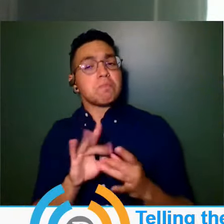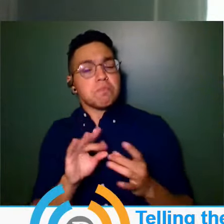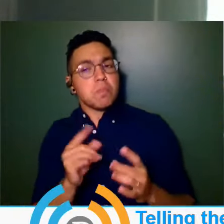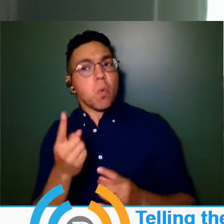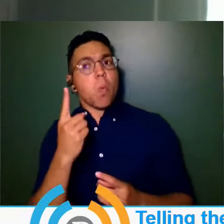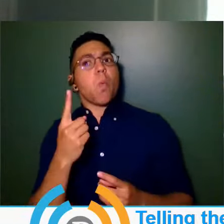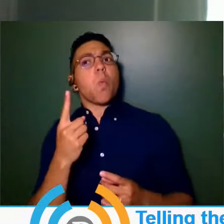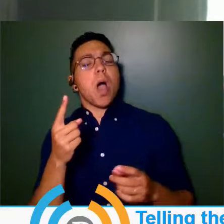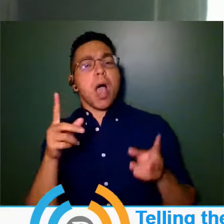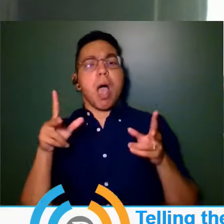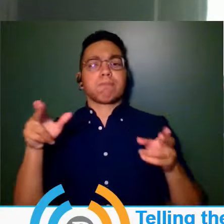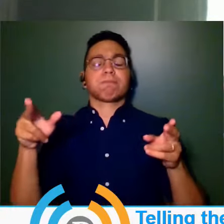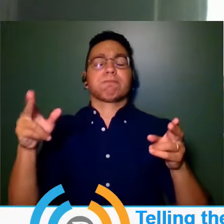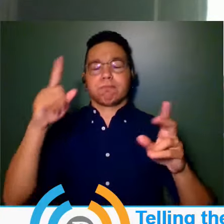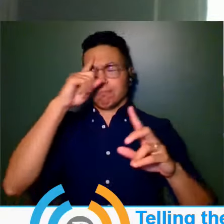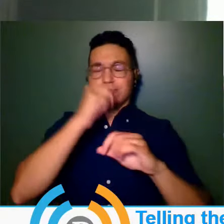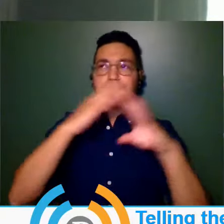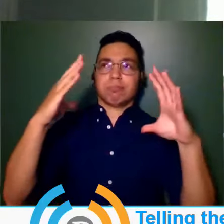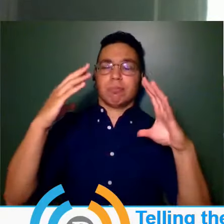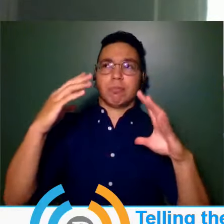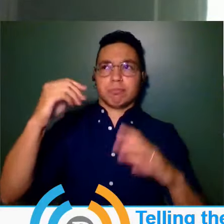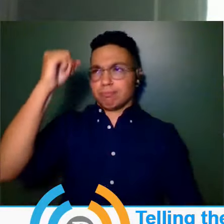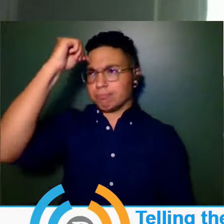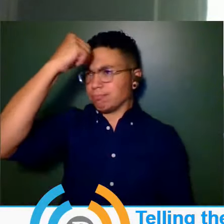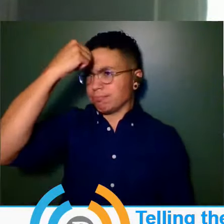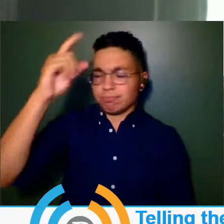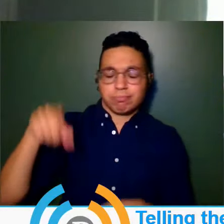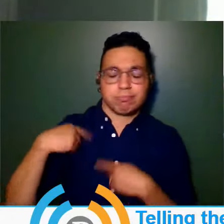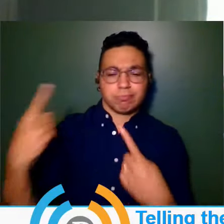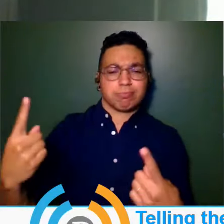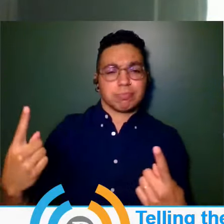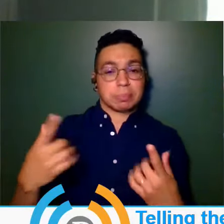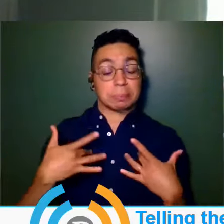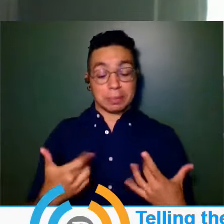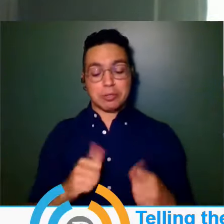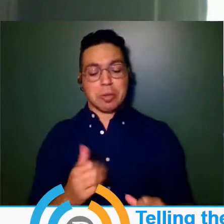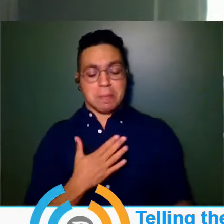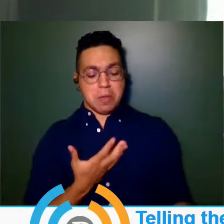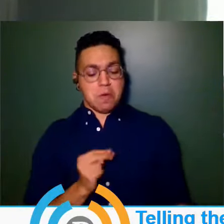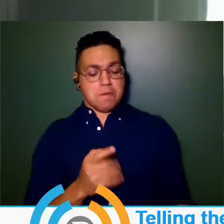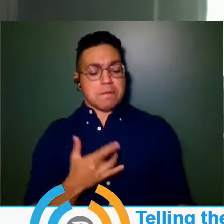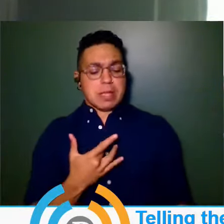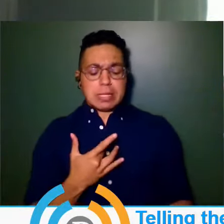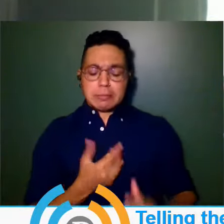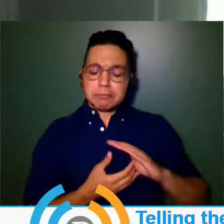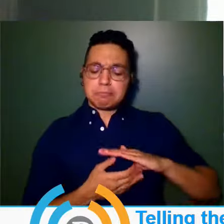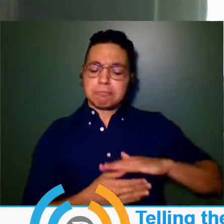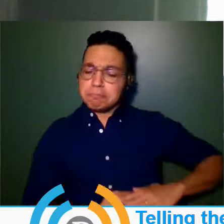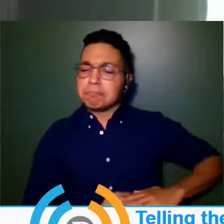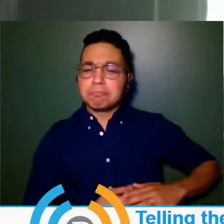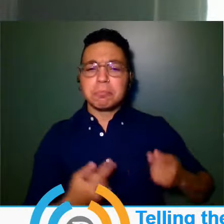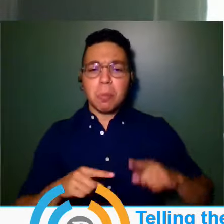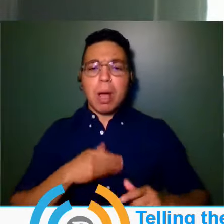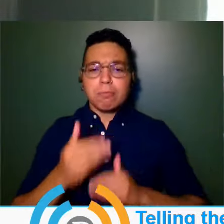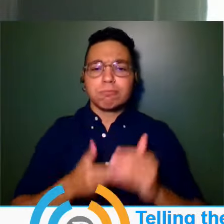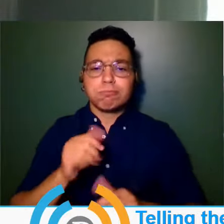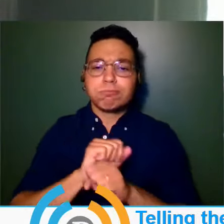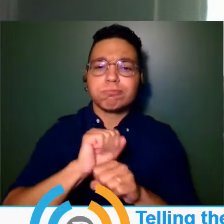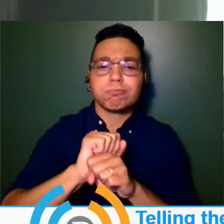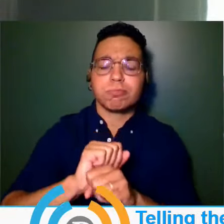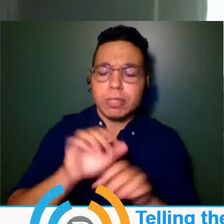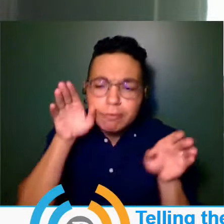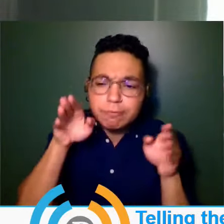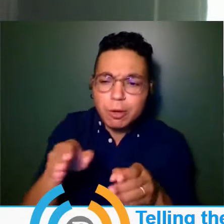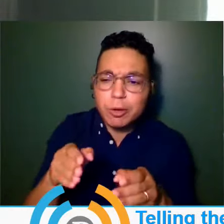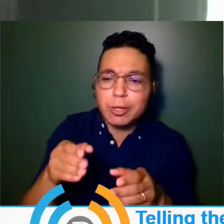with me. I try to keep my own feelings in check through all this, and just really focus